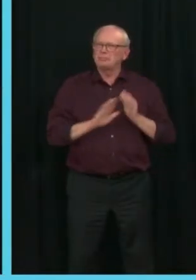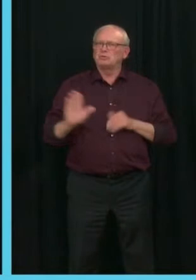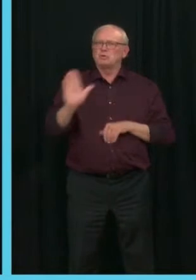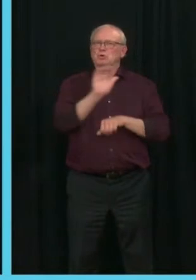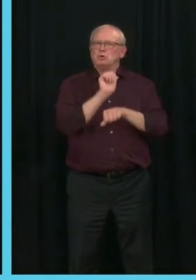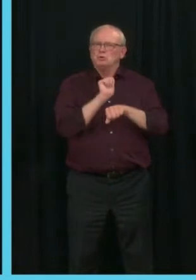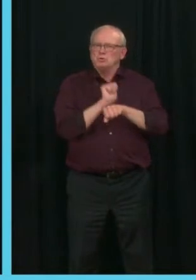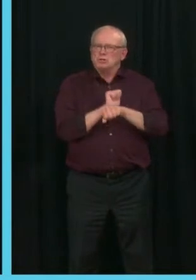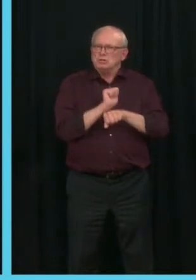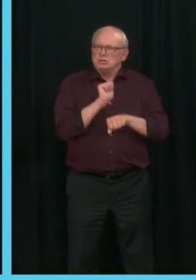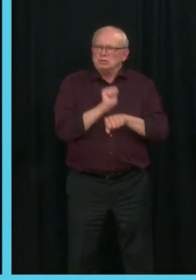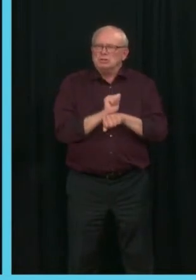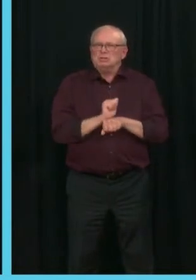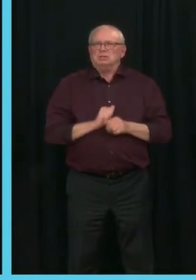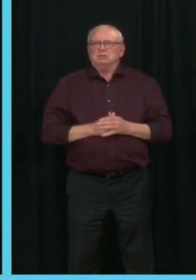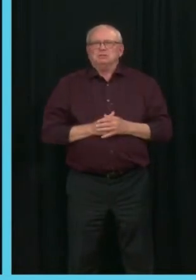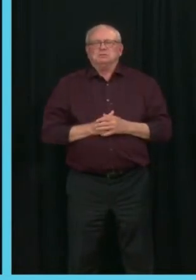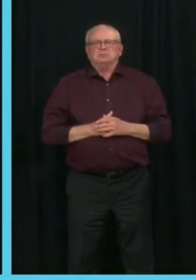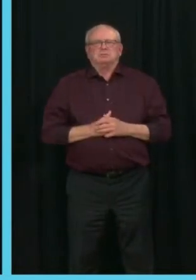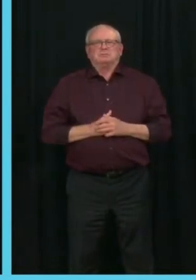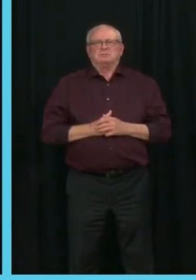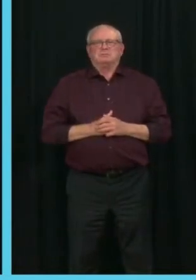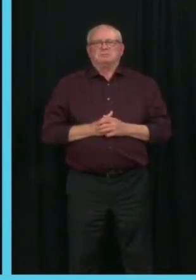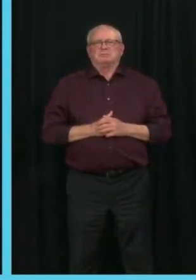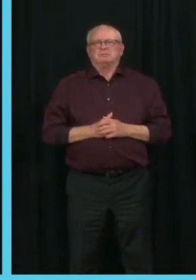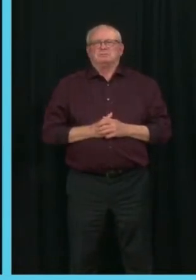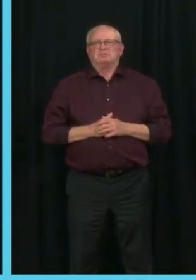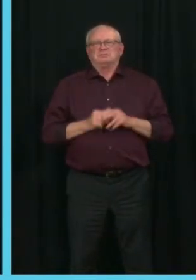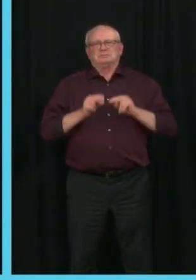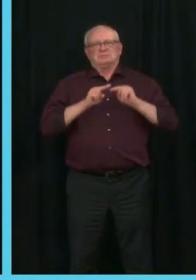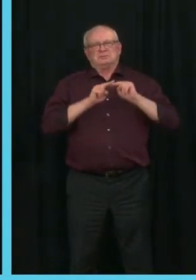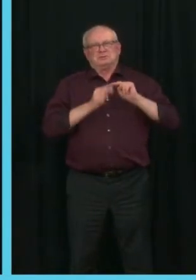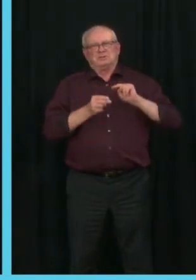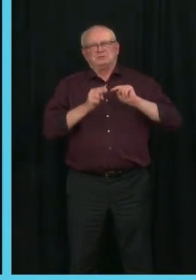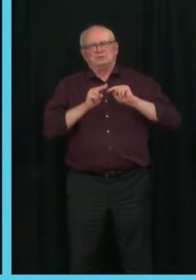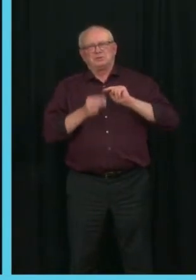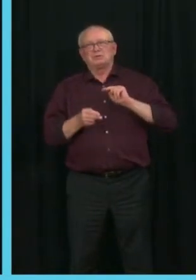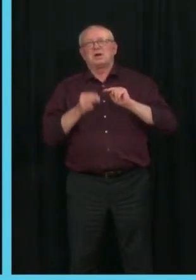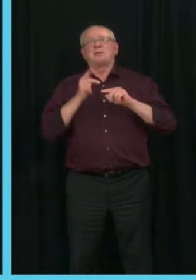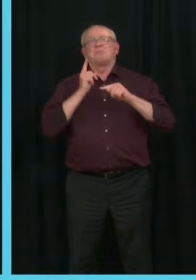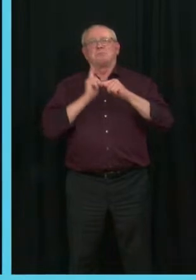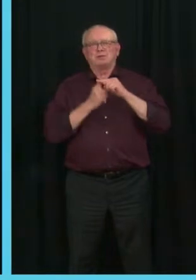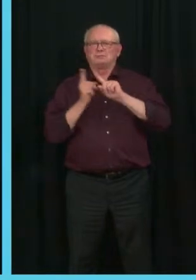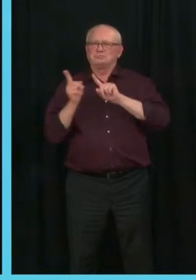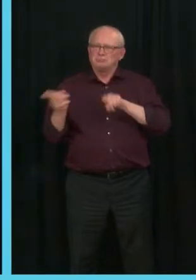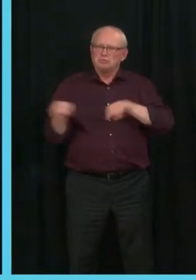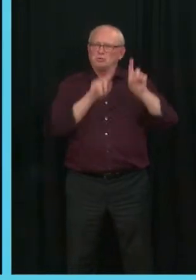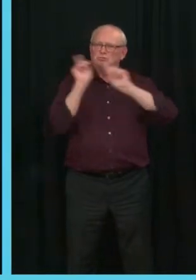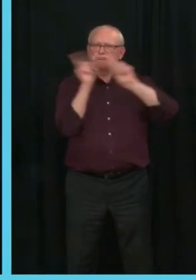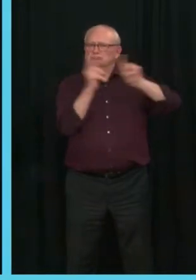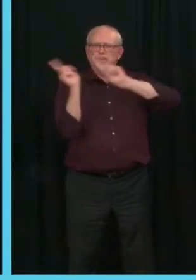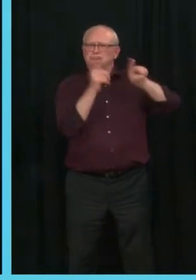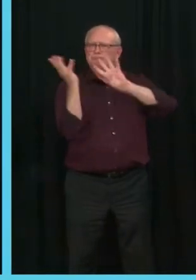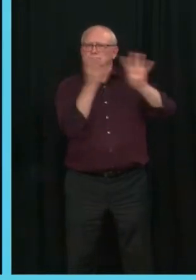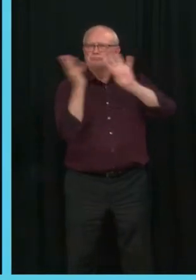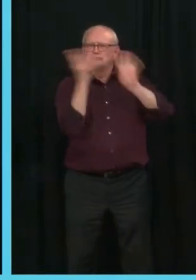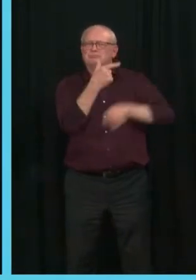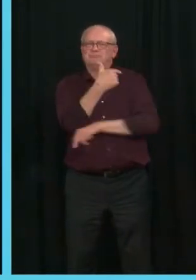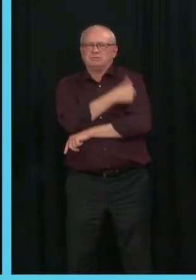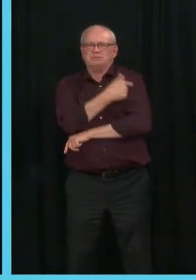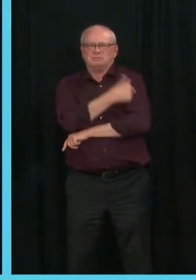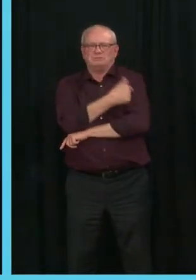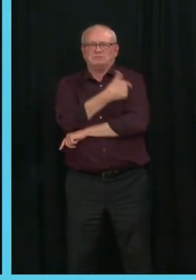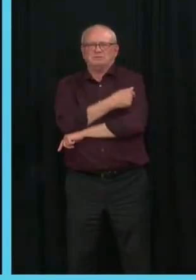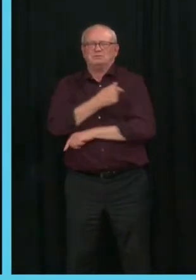keeping cases down, but in making sure that vaccination uptake remains high. In fact, we hit the threshold for moving